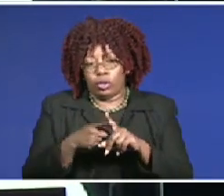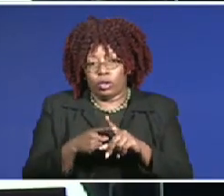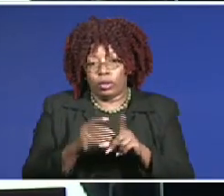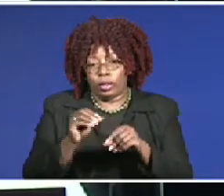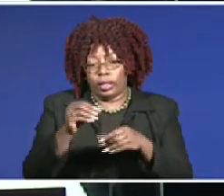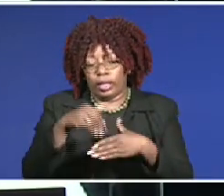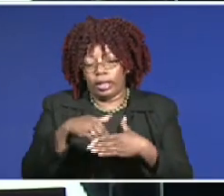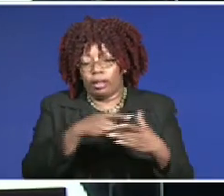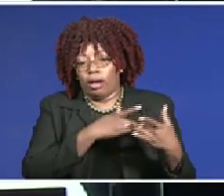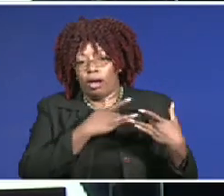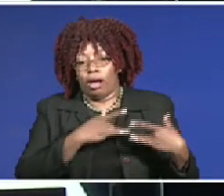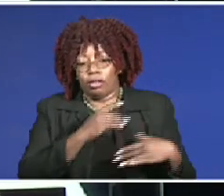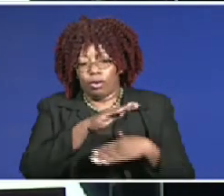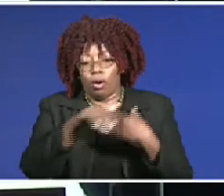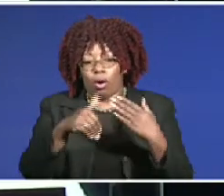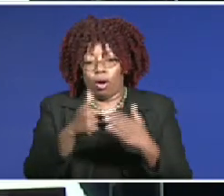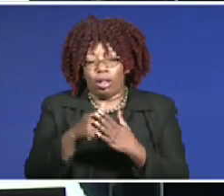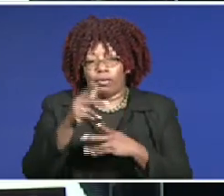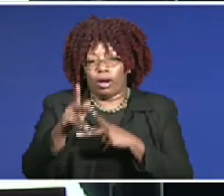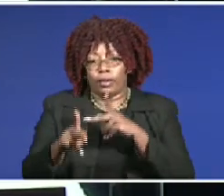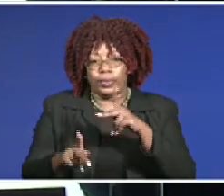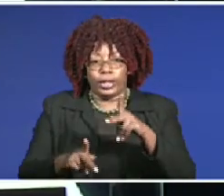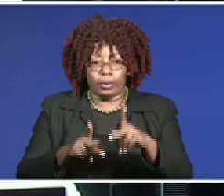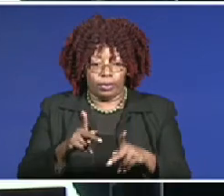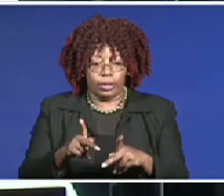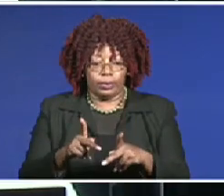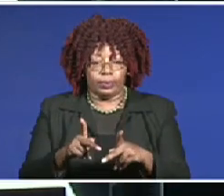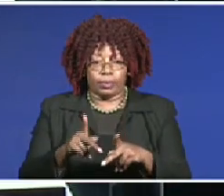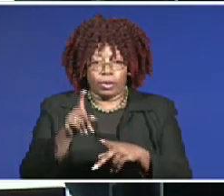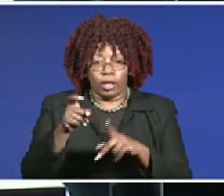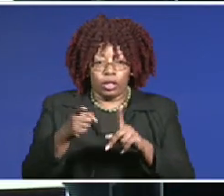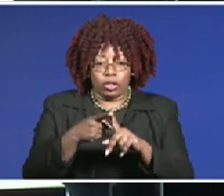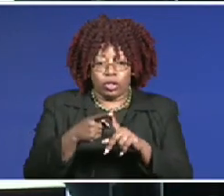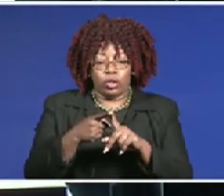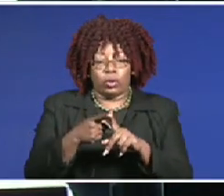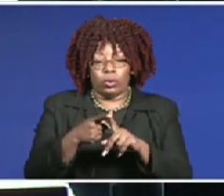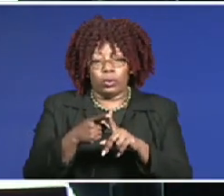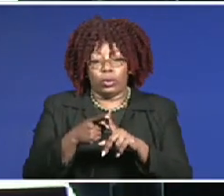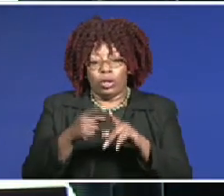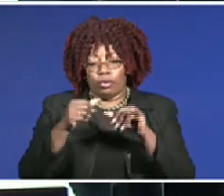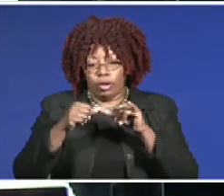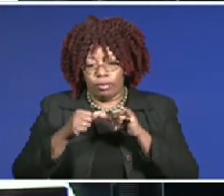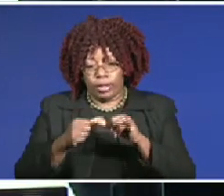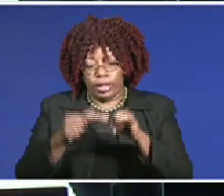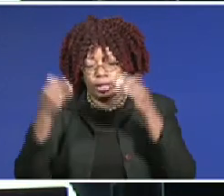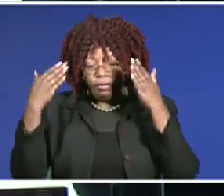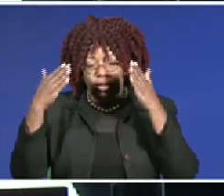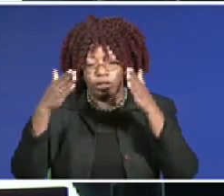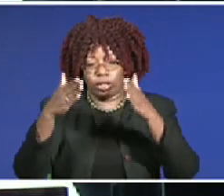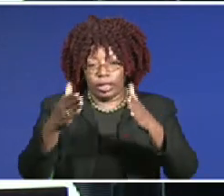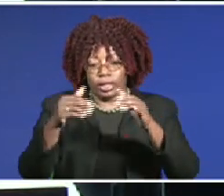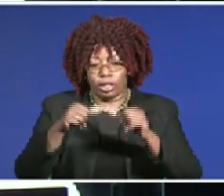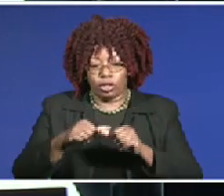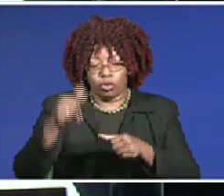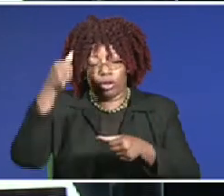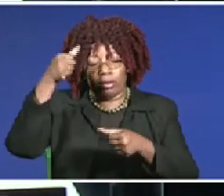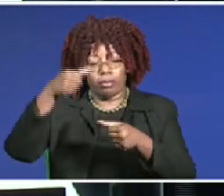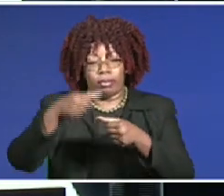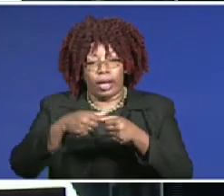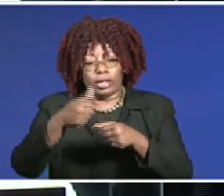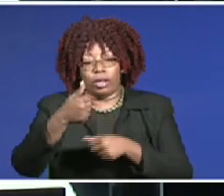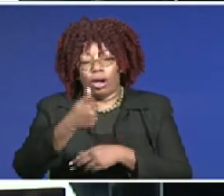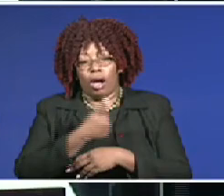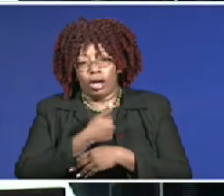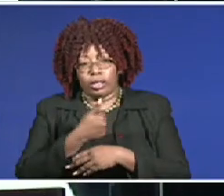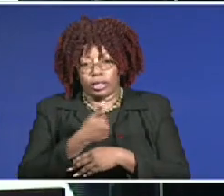in the hearts of all of our people the necessity to remain vigilant and to constantly remind ourselves